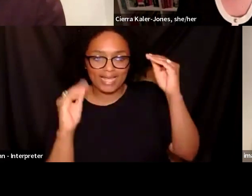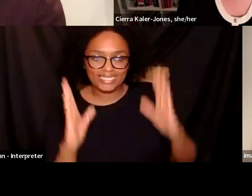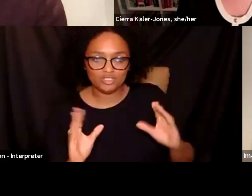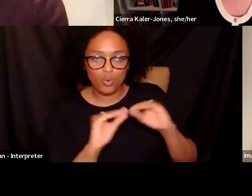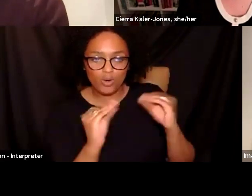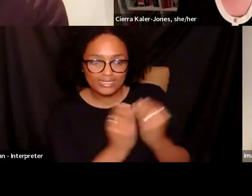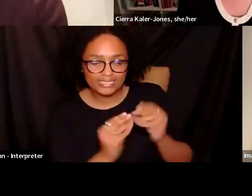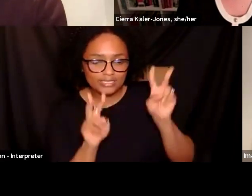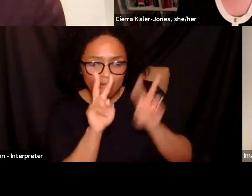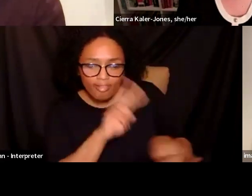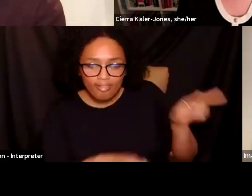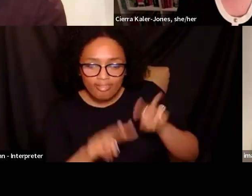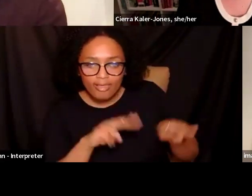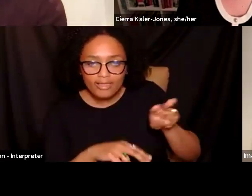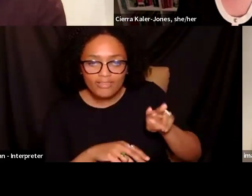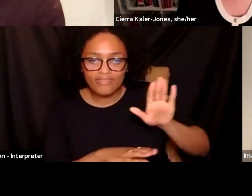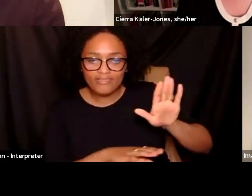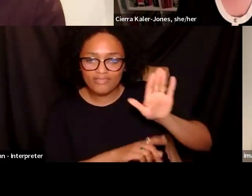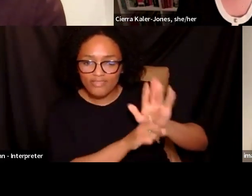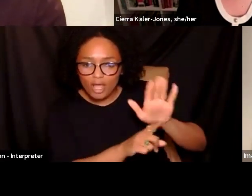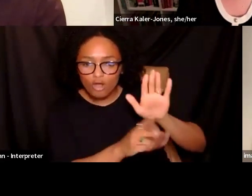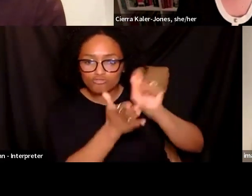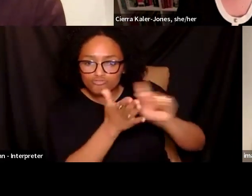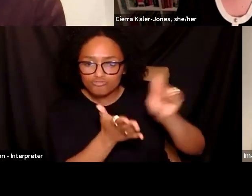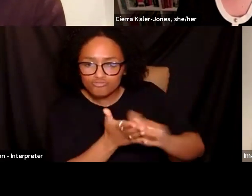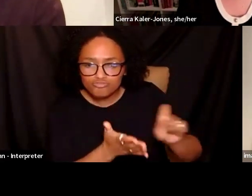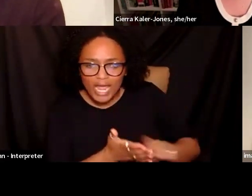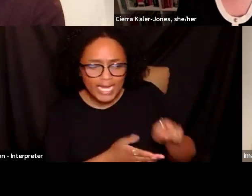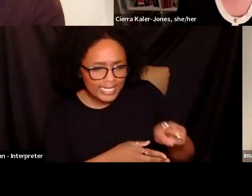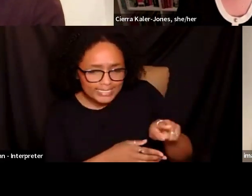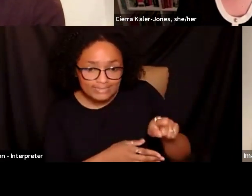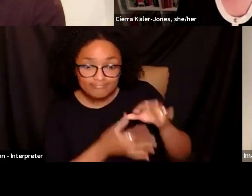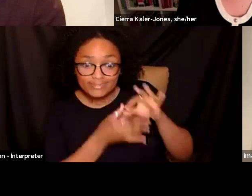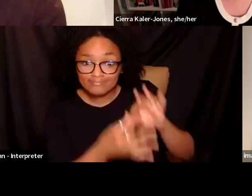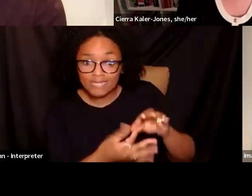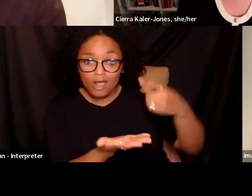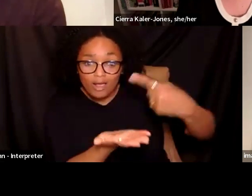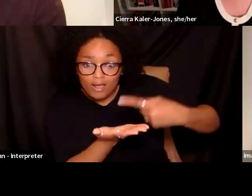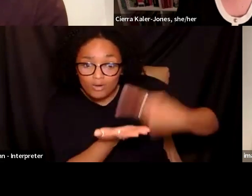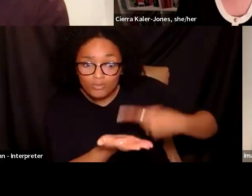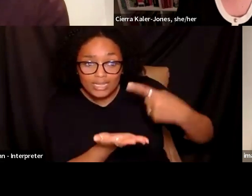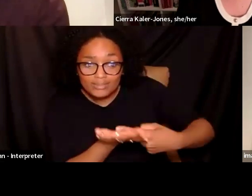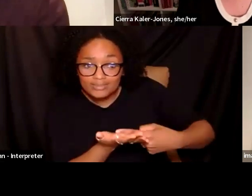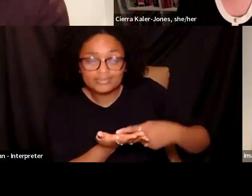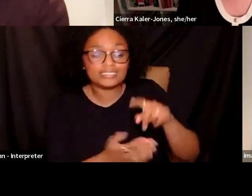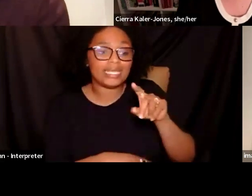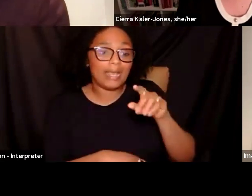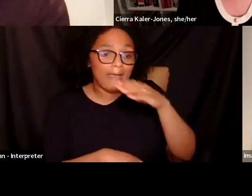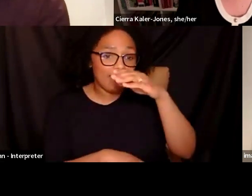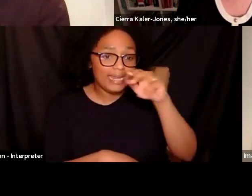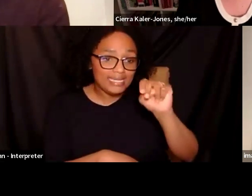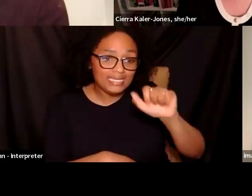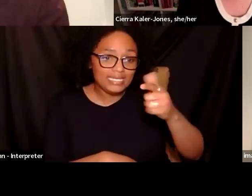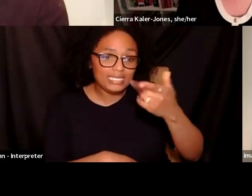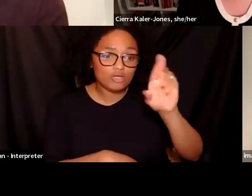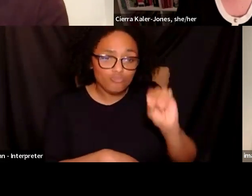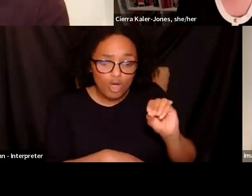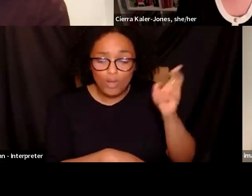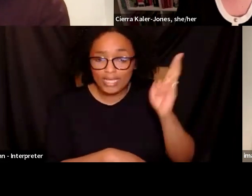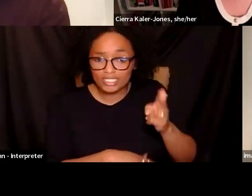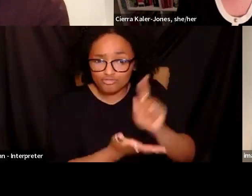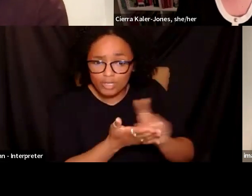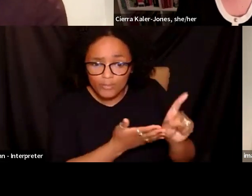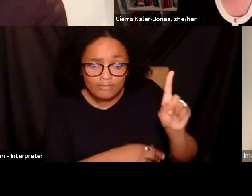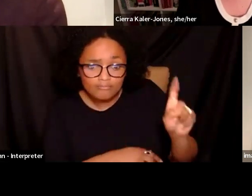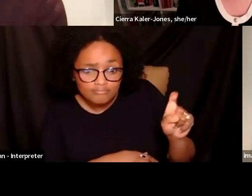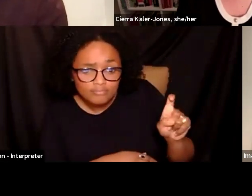see, are they talking about Negro History Week? Well, yes, they are. And then what are they saying about it? And what are they encouraging teachers who are reading these journals to do? To